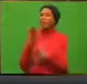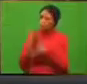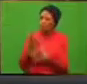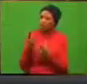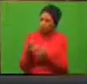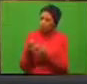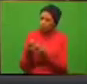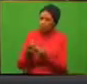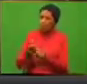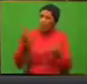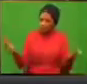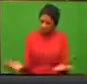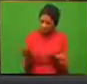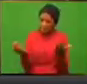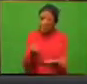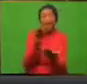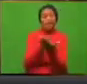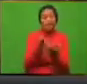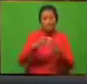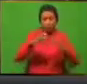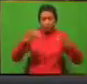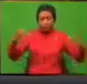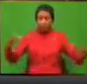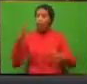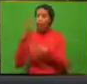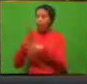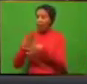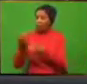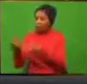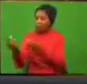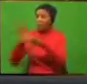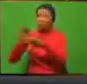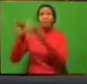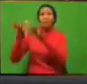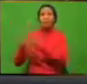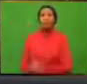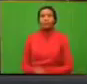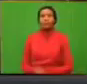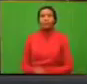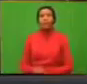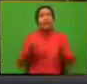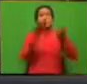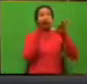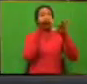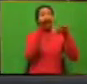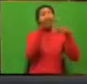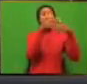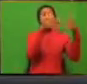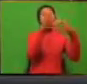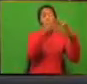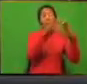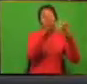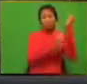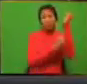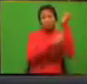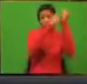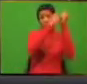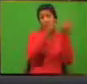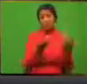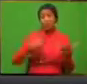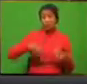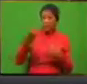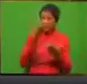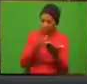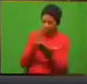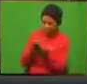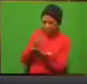of economic growth and job creation. In public works and infrastructure, we're exposing